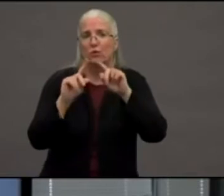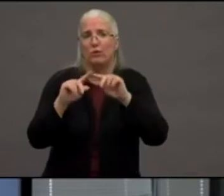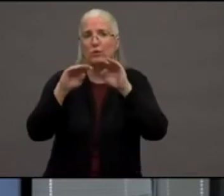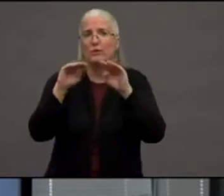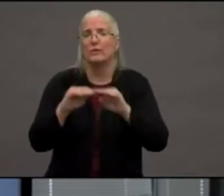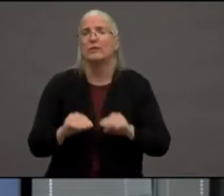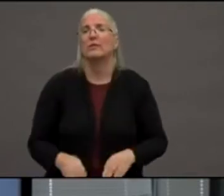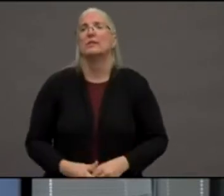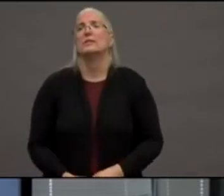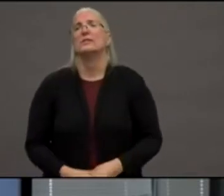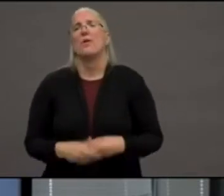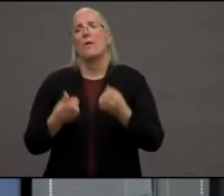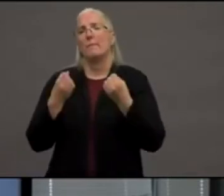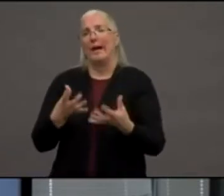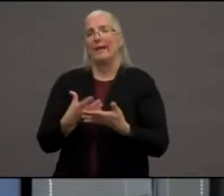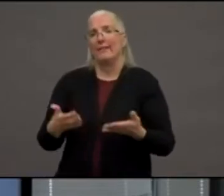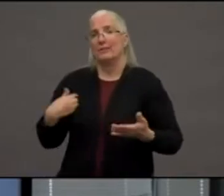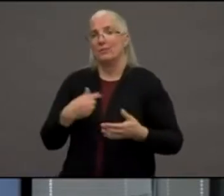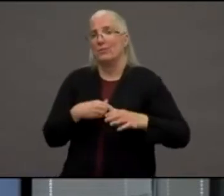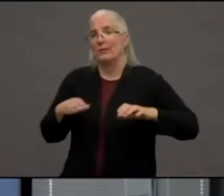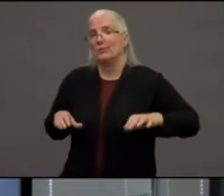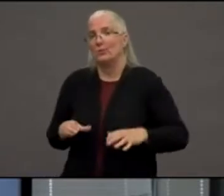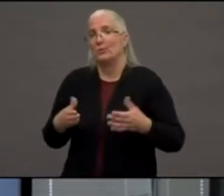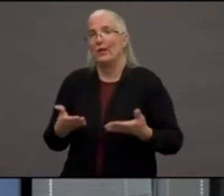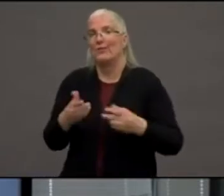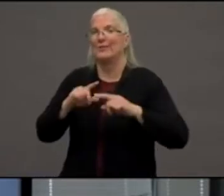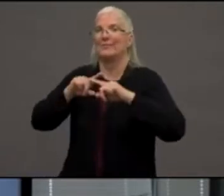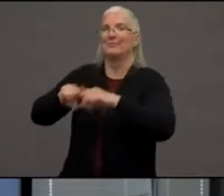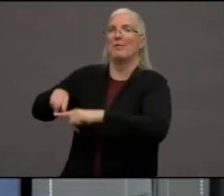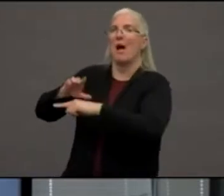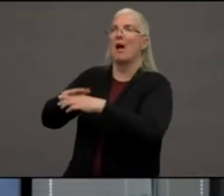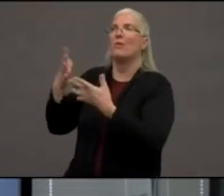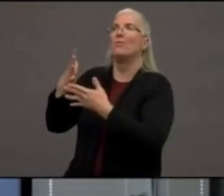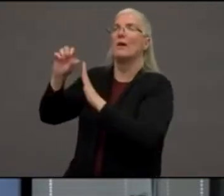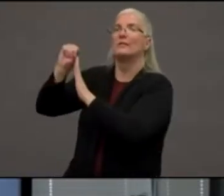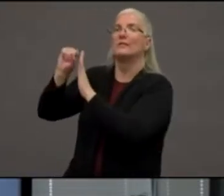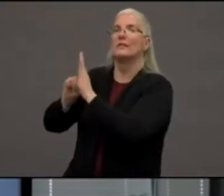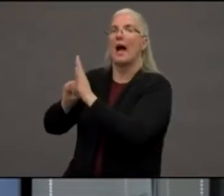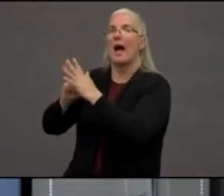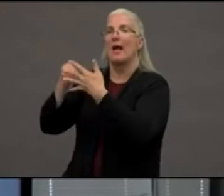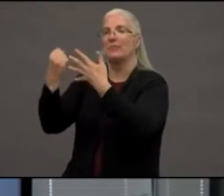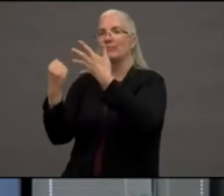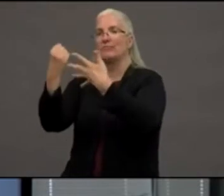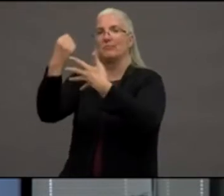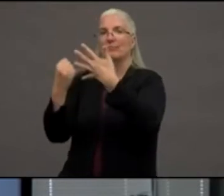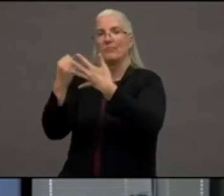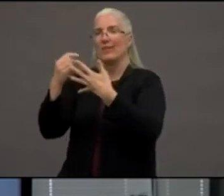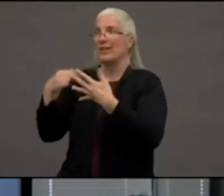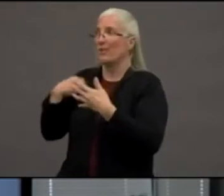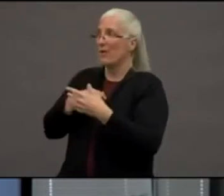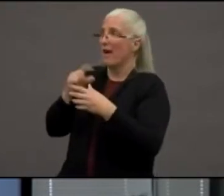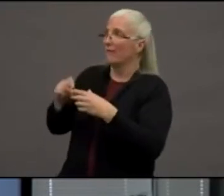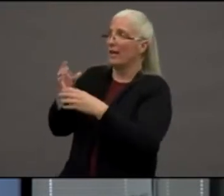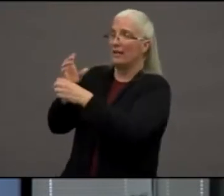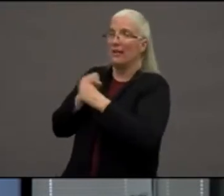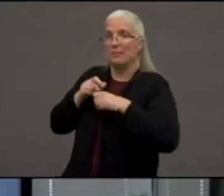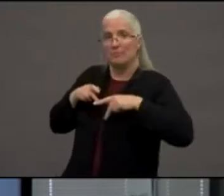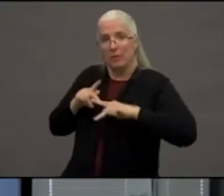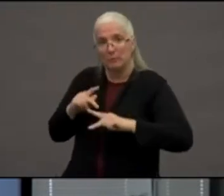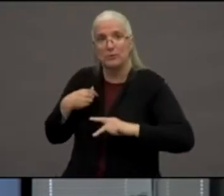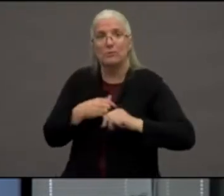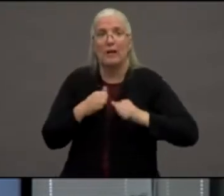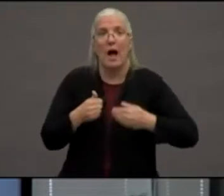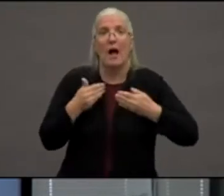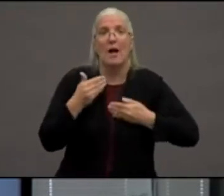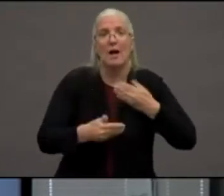the permissions given to us from the state. Correct. Absolutely. And I know with our community, there's going to be a lot of